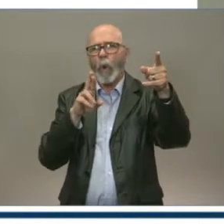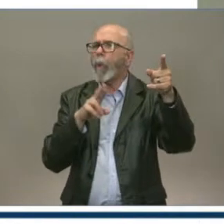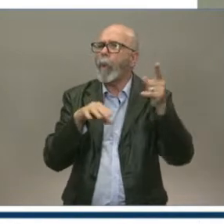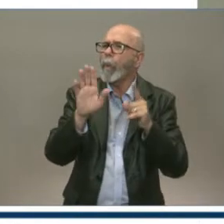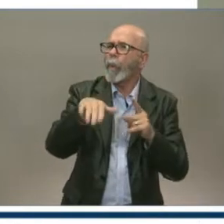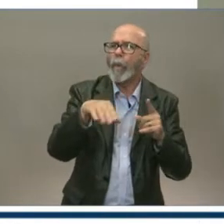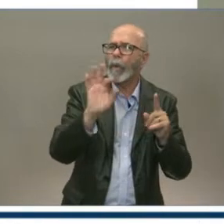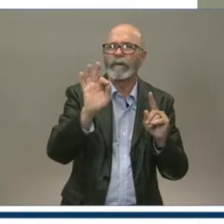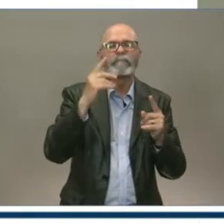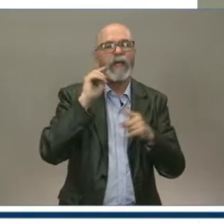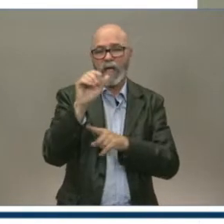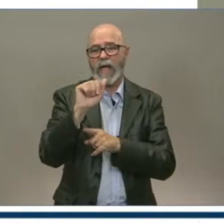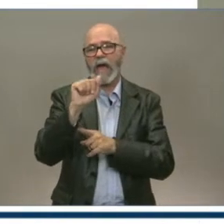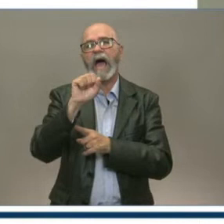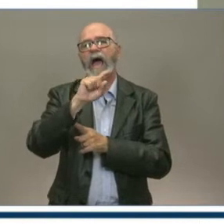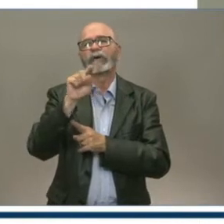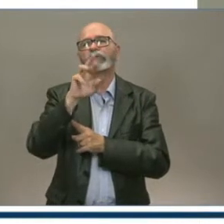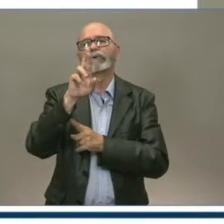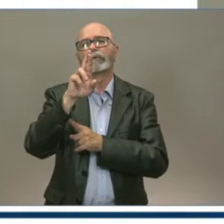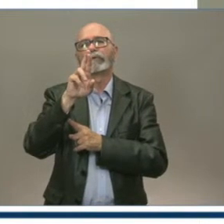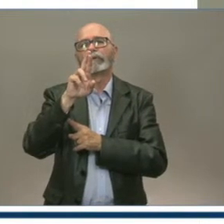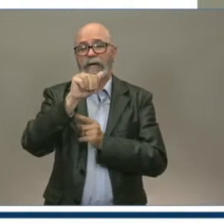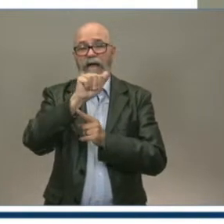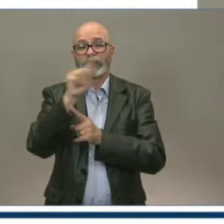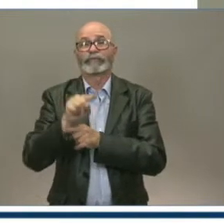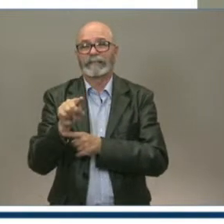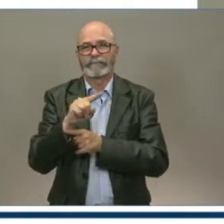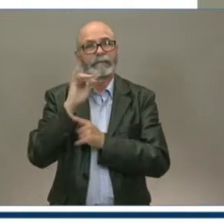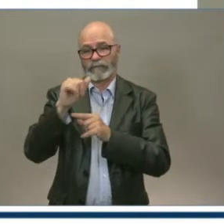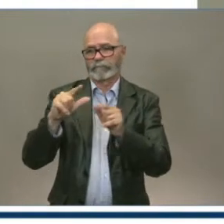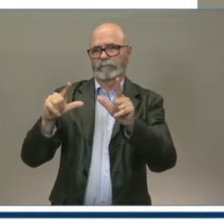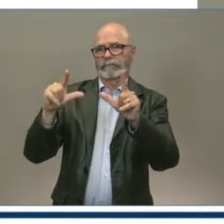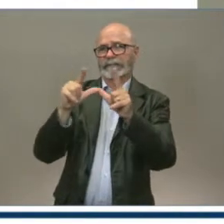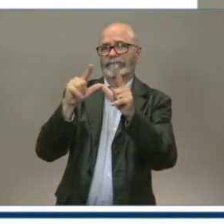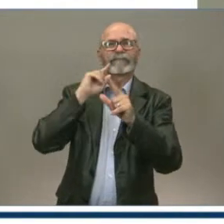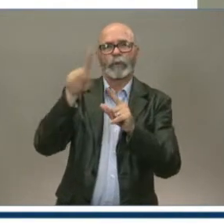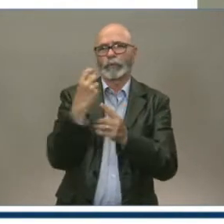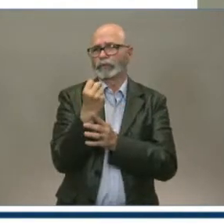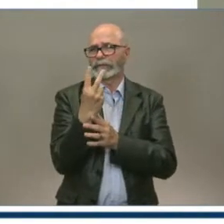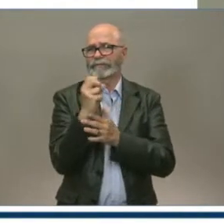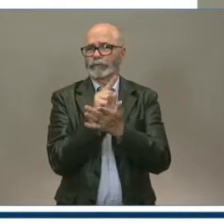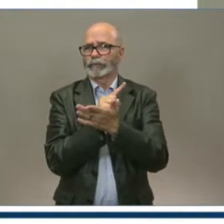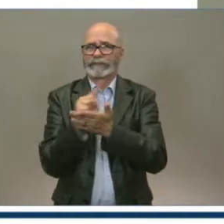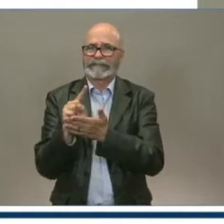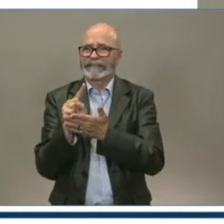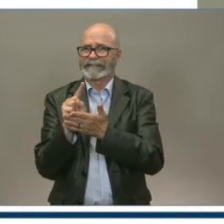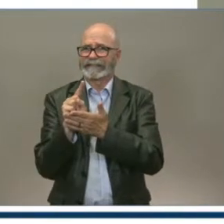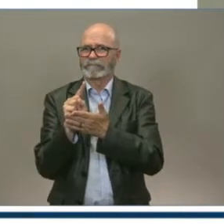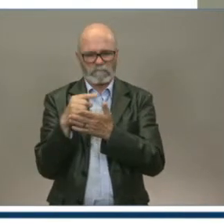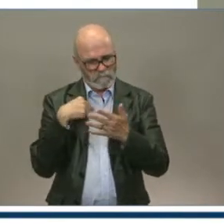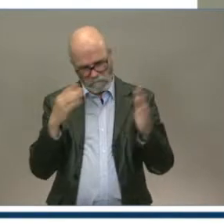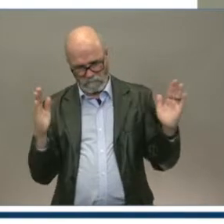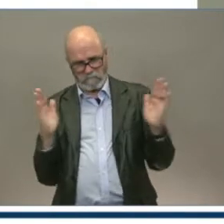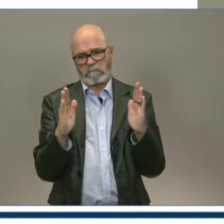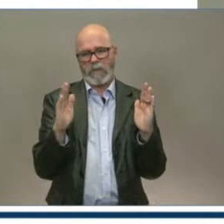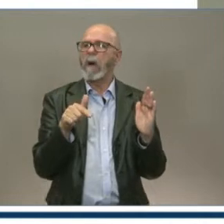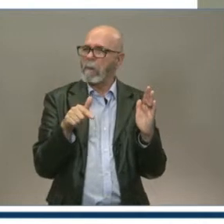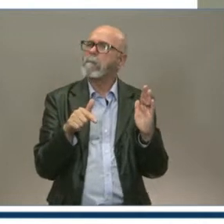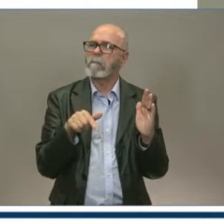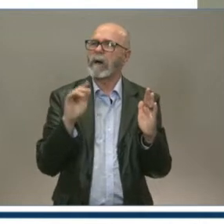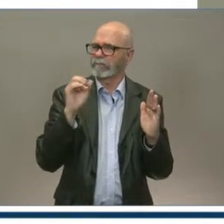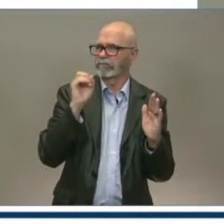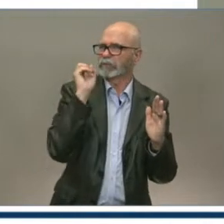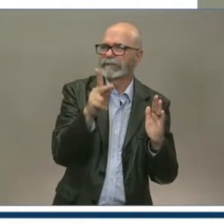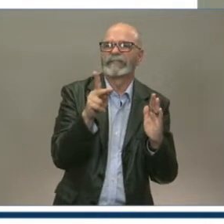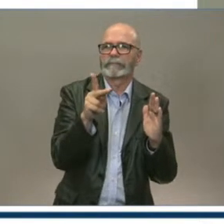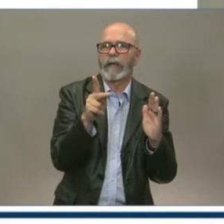interval already from its initial license. So we're looking at already, starting to look at our main focus is still